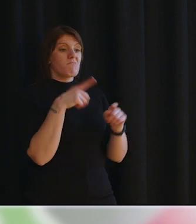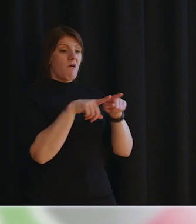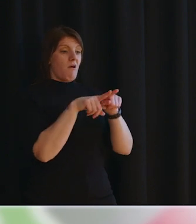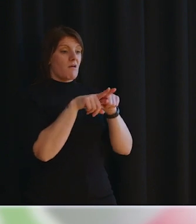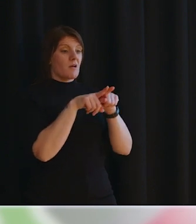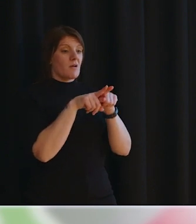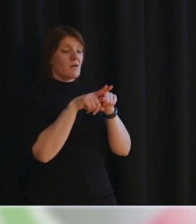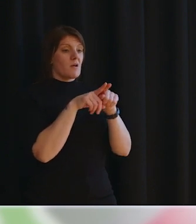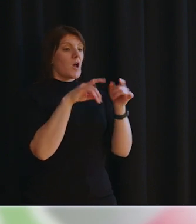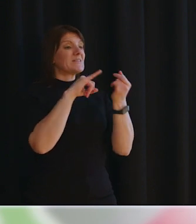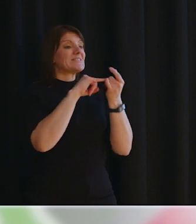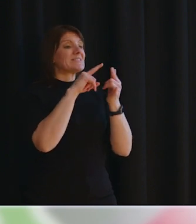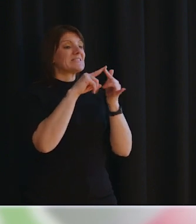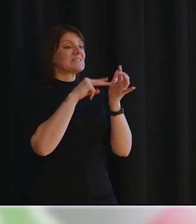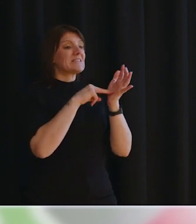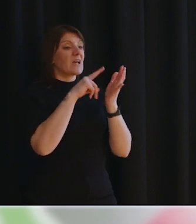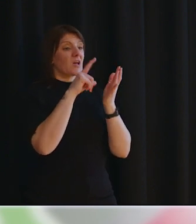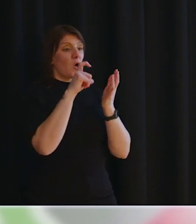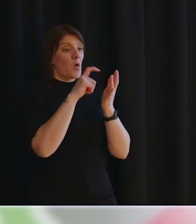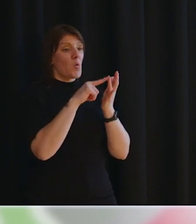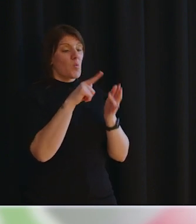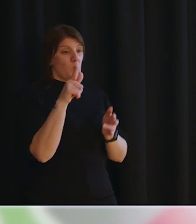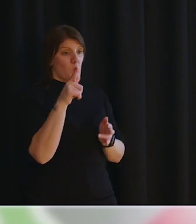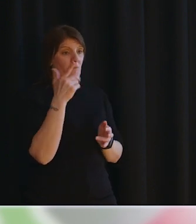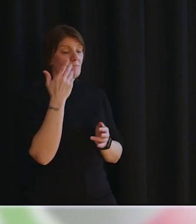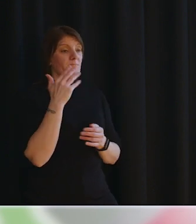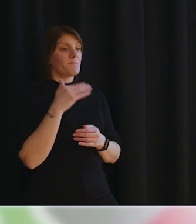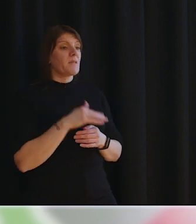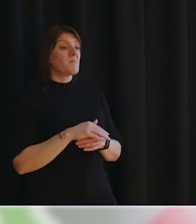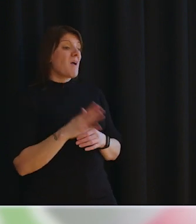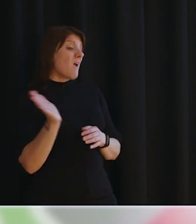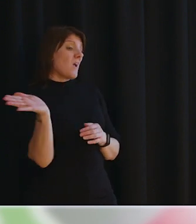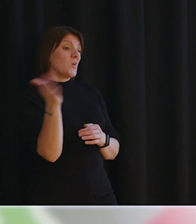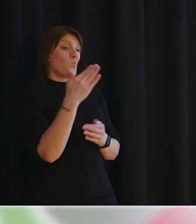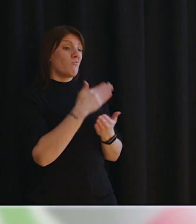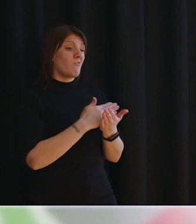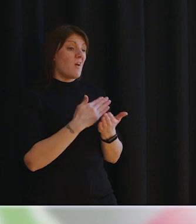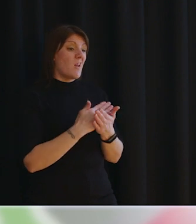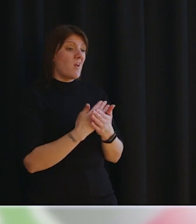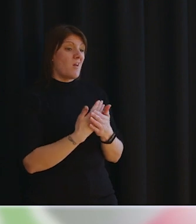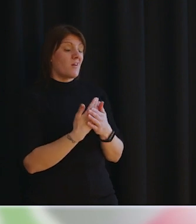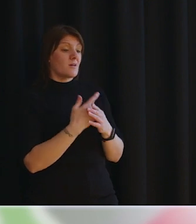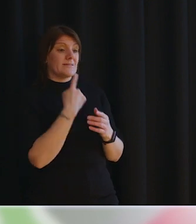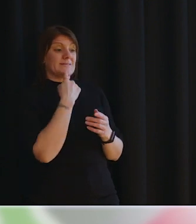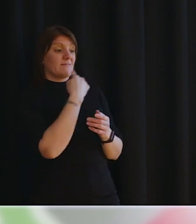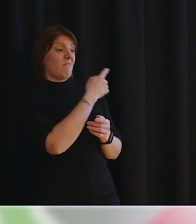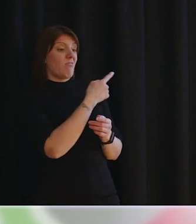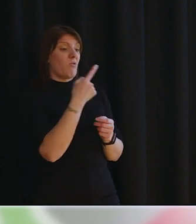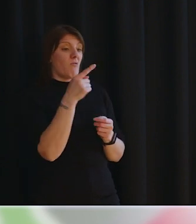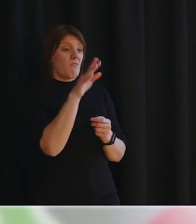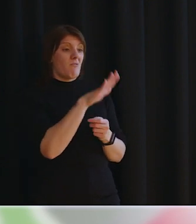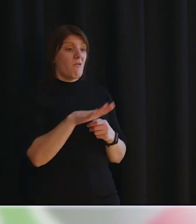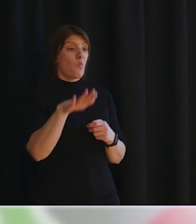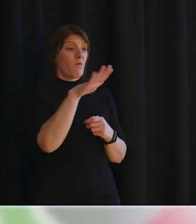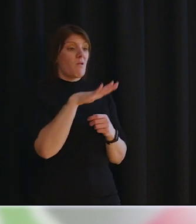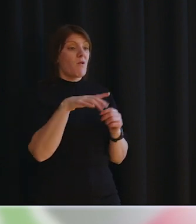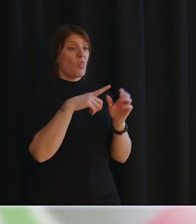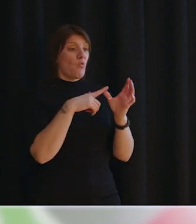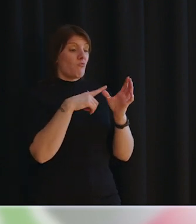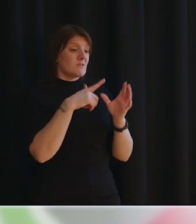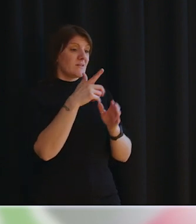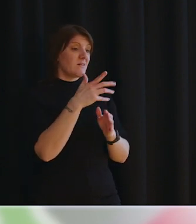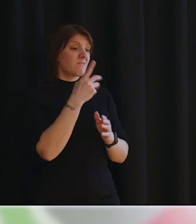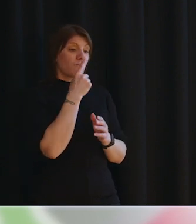it is a SENCo. But anyone can actually bring it to the attention of the local authority if they believe that an